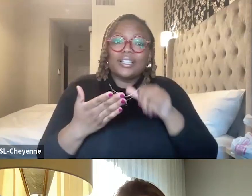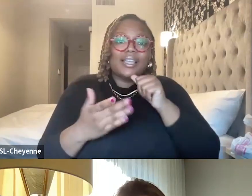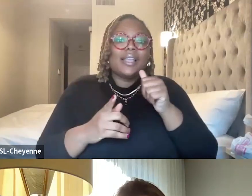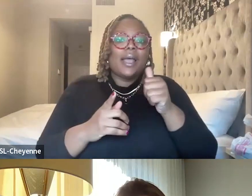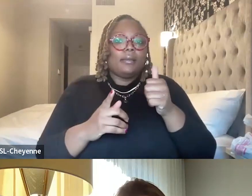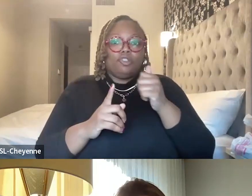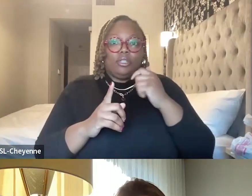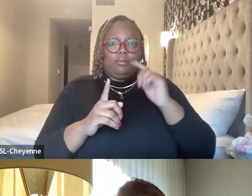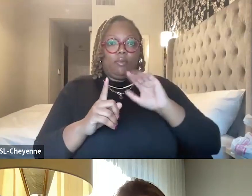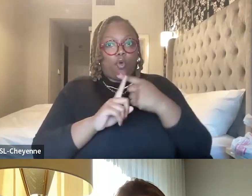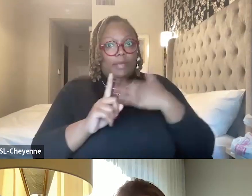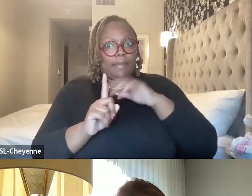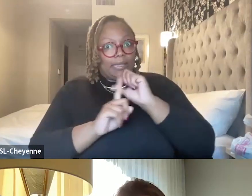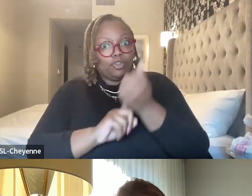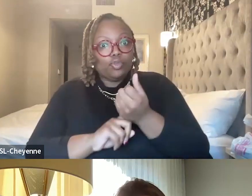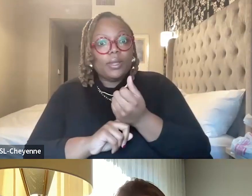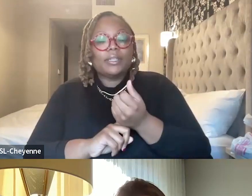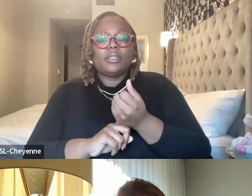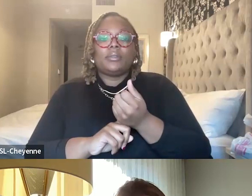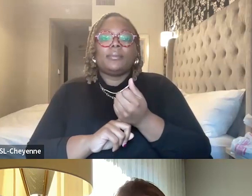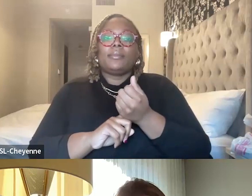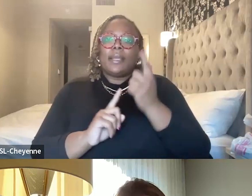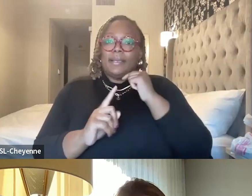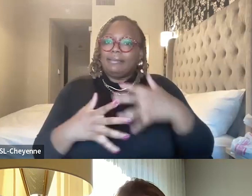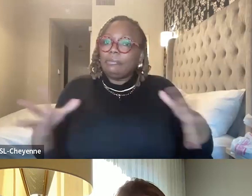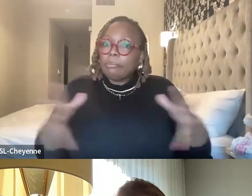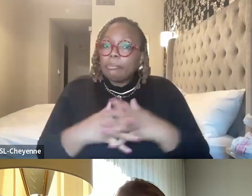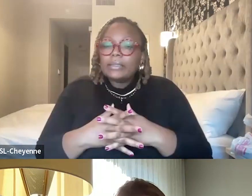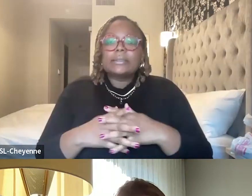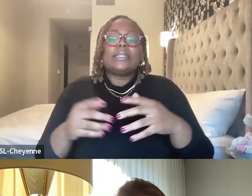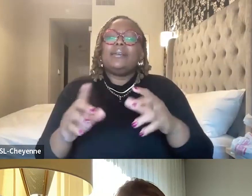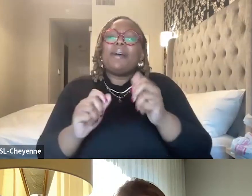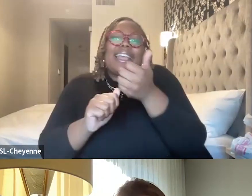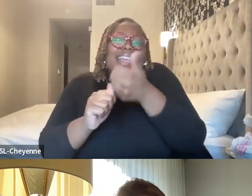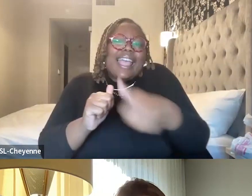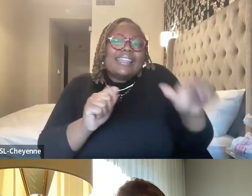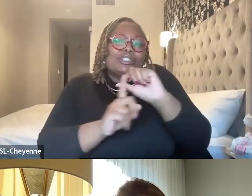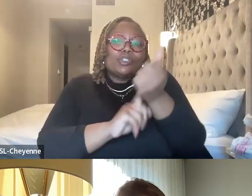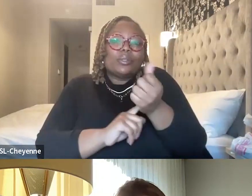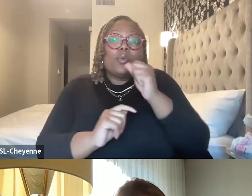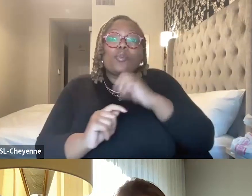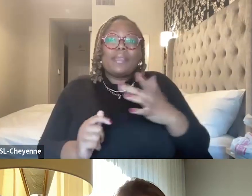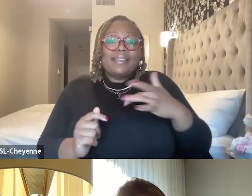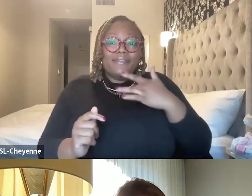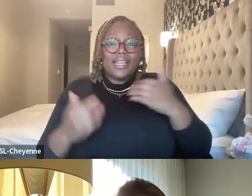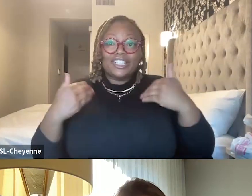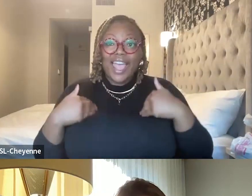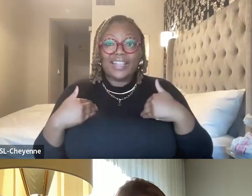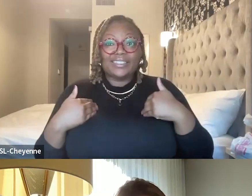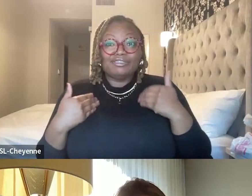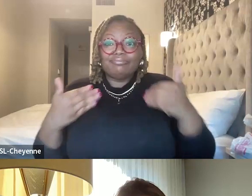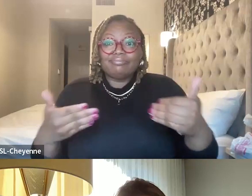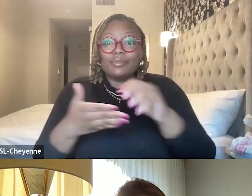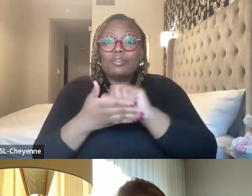in the case that I had a medical interruption of pregnancy, in every case, when a woman feels that she has to make an abortion,